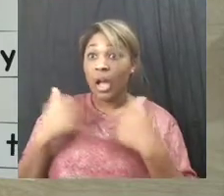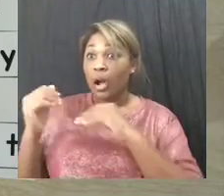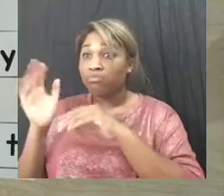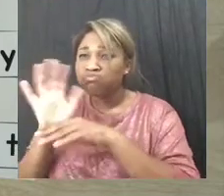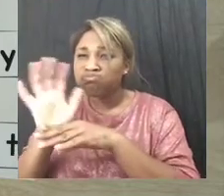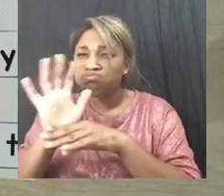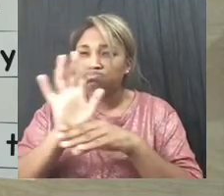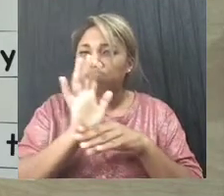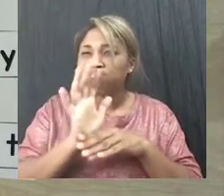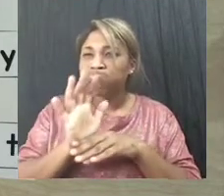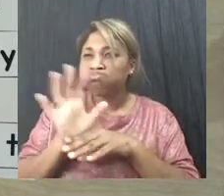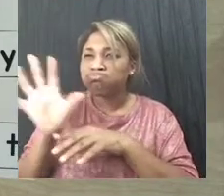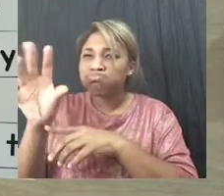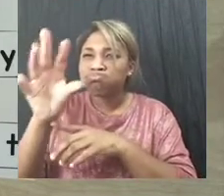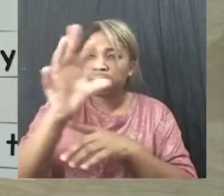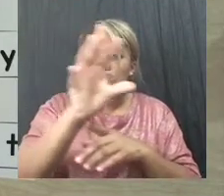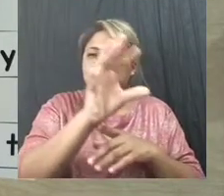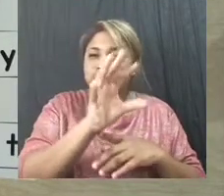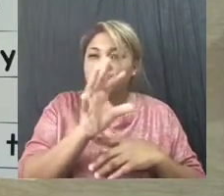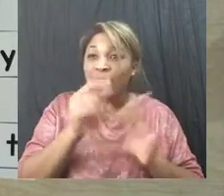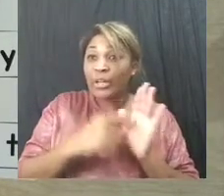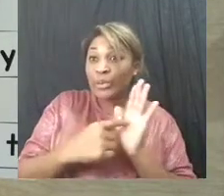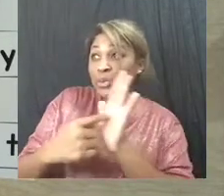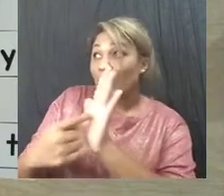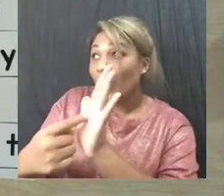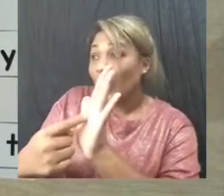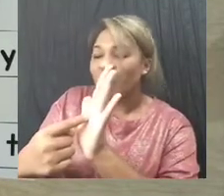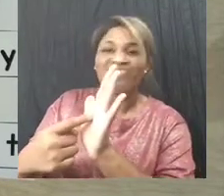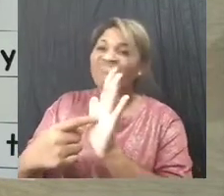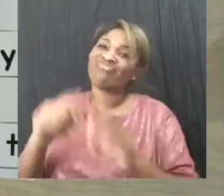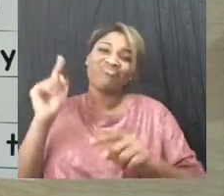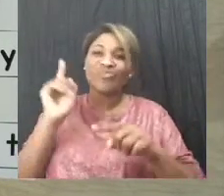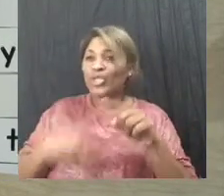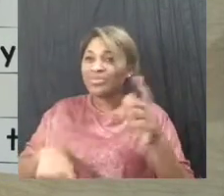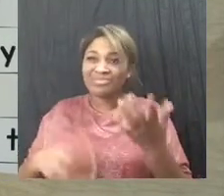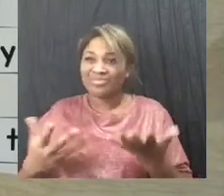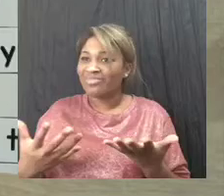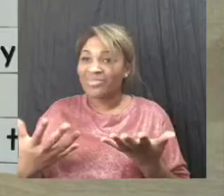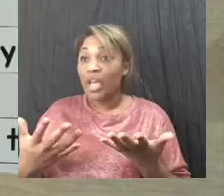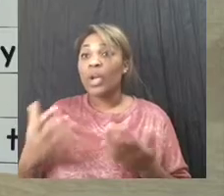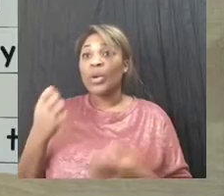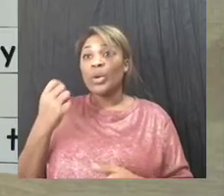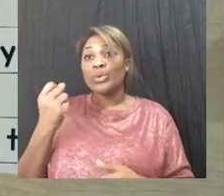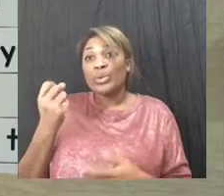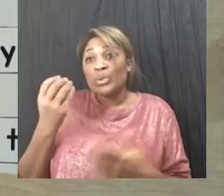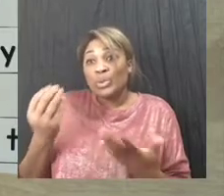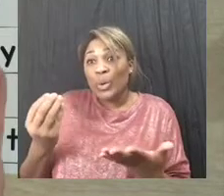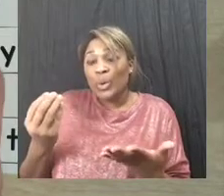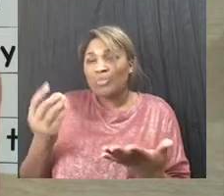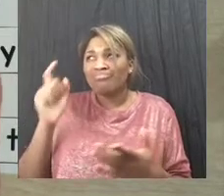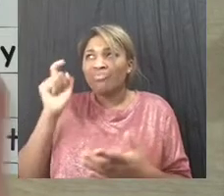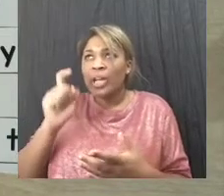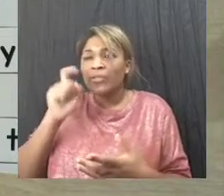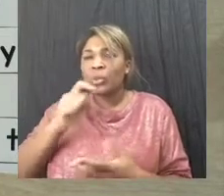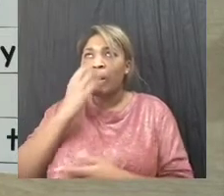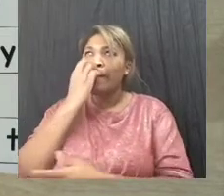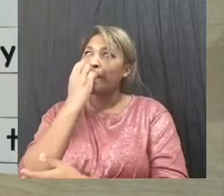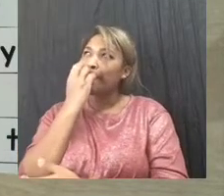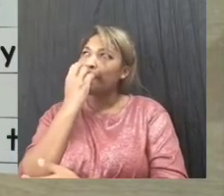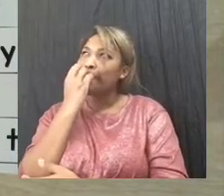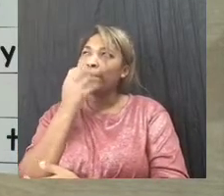couldn't film or show what was happening, and so we just have to make our best